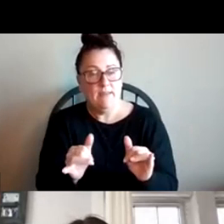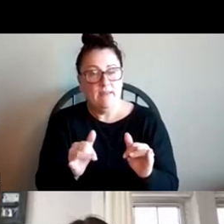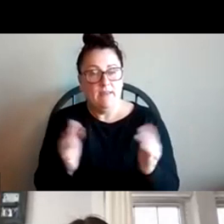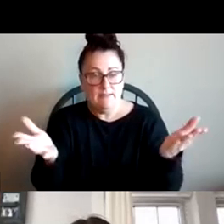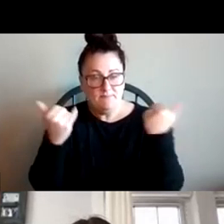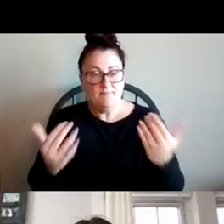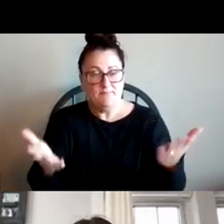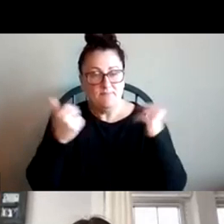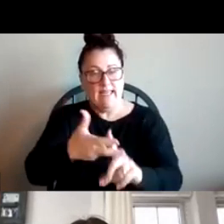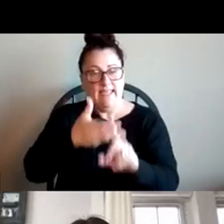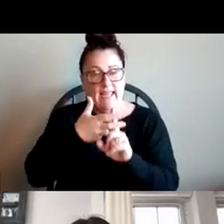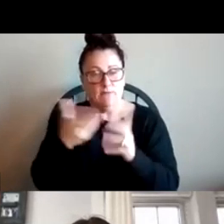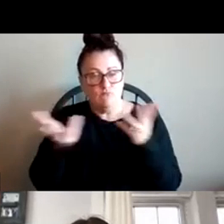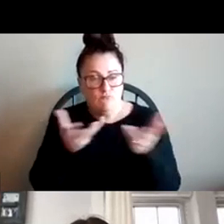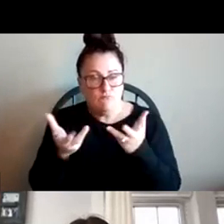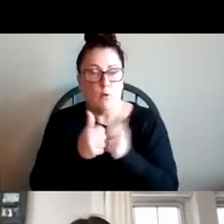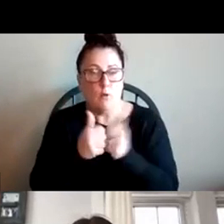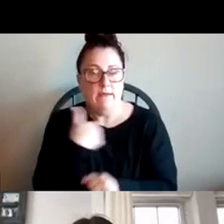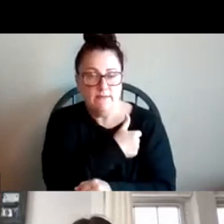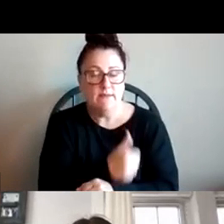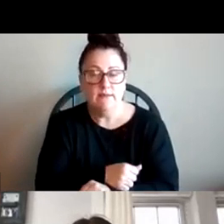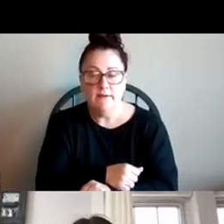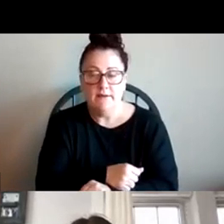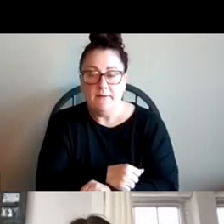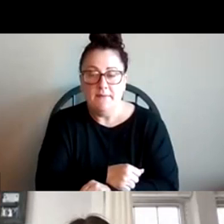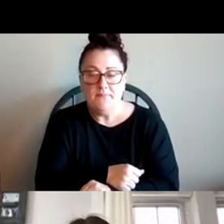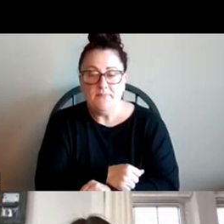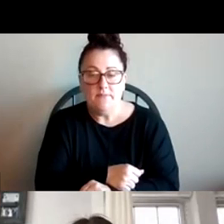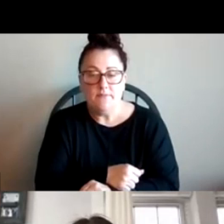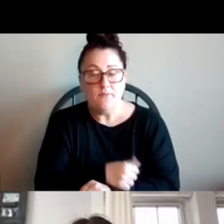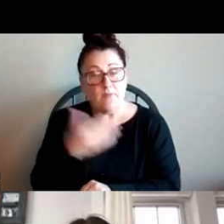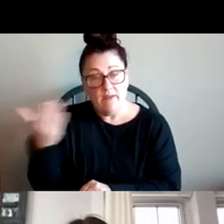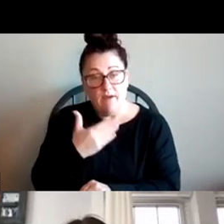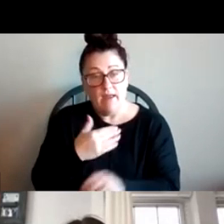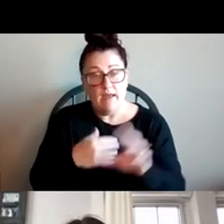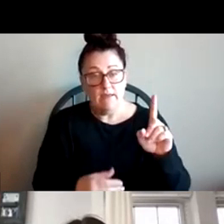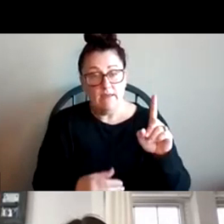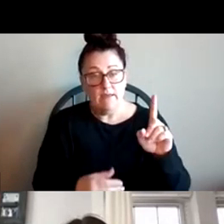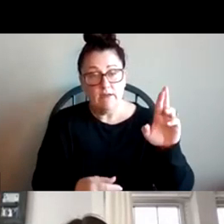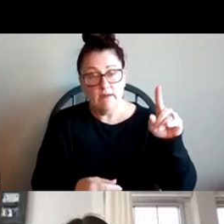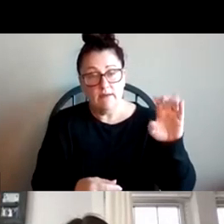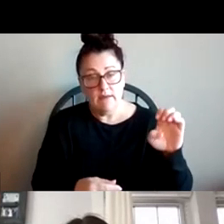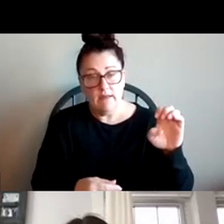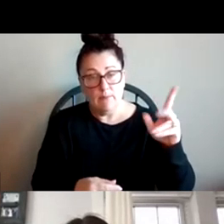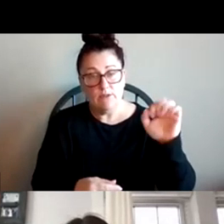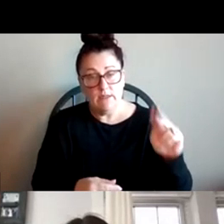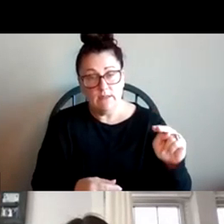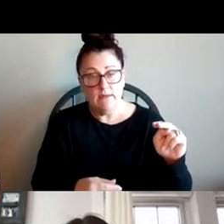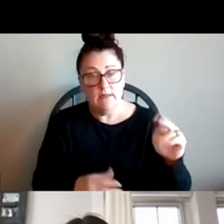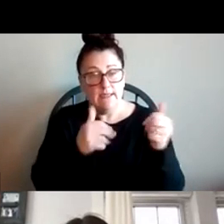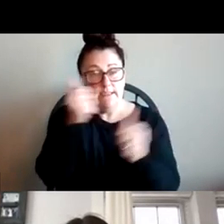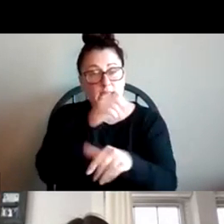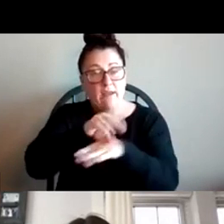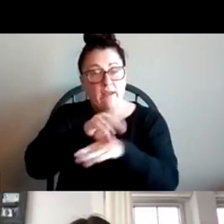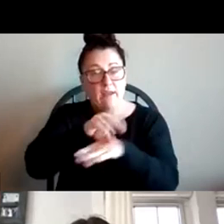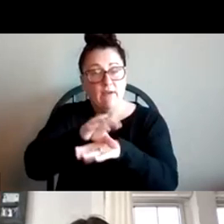here engaged. I'm going to invite Dr. Nadine Erickson, Senior Advisor for